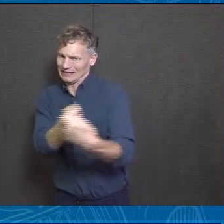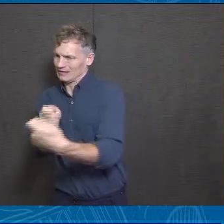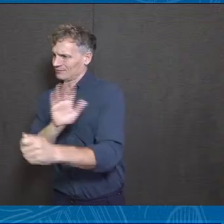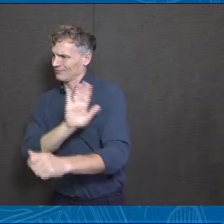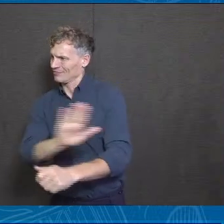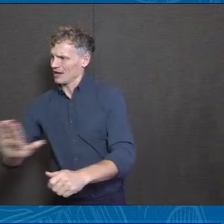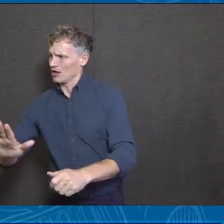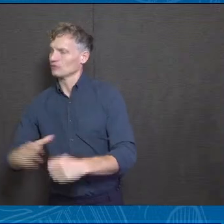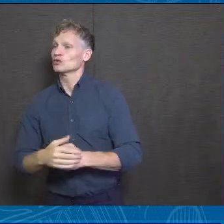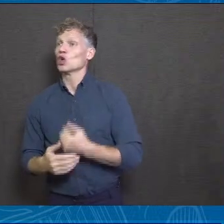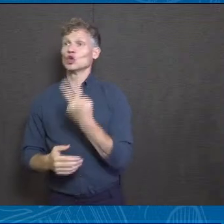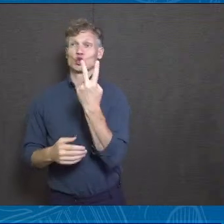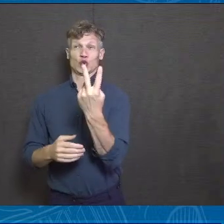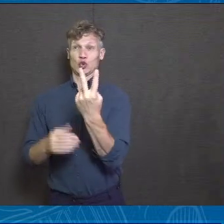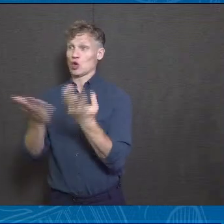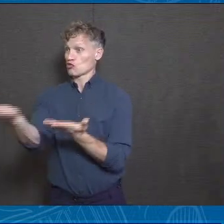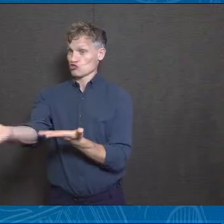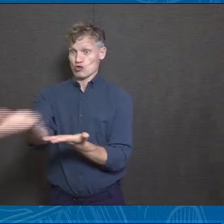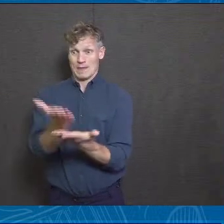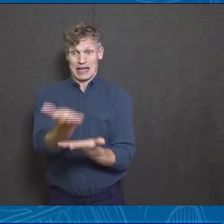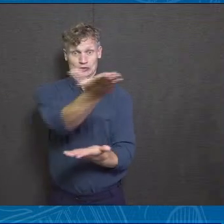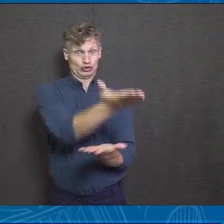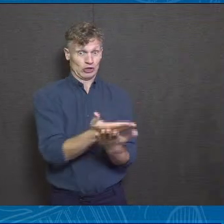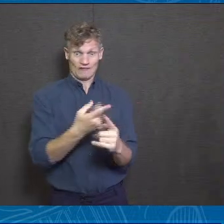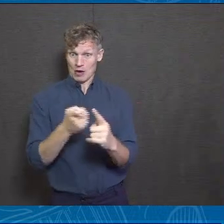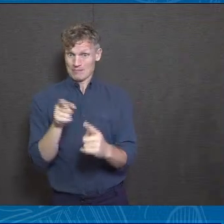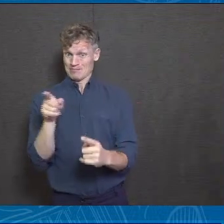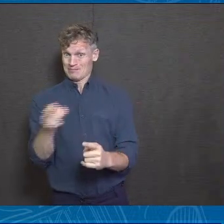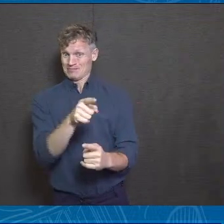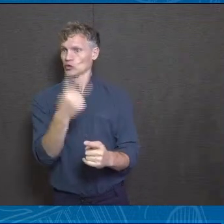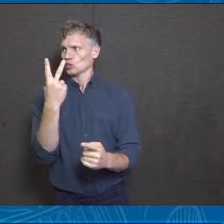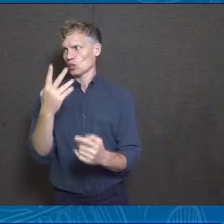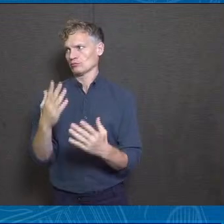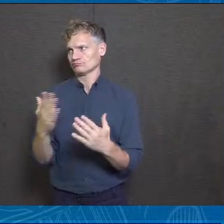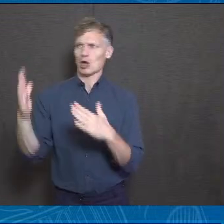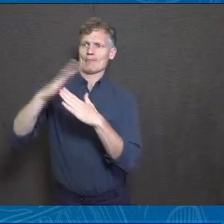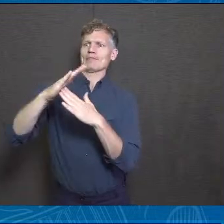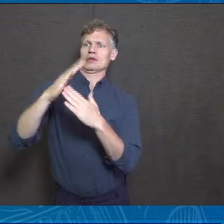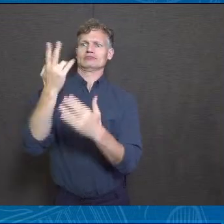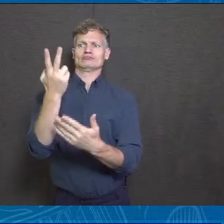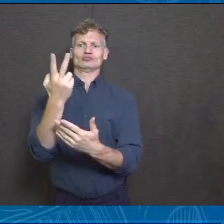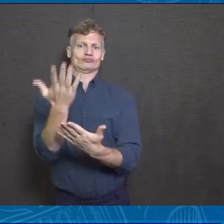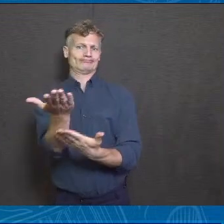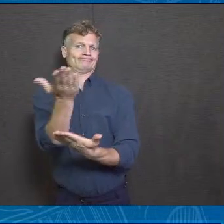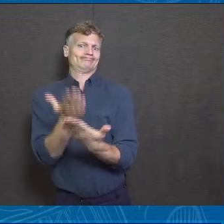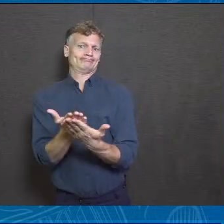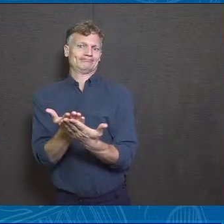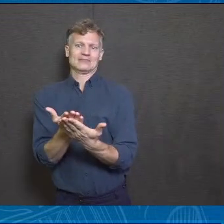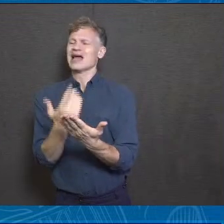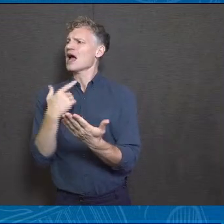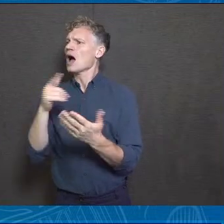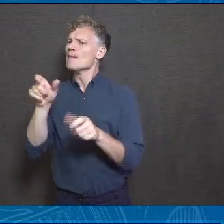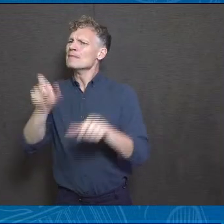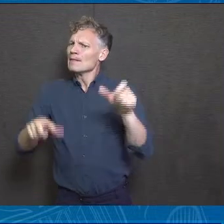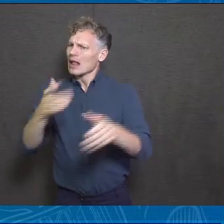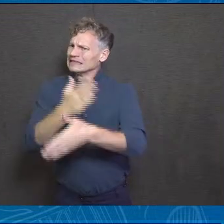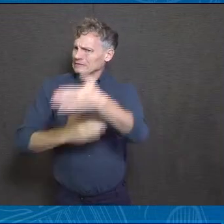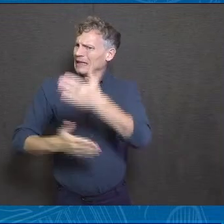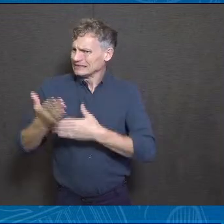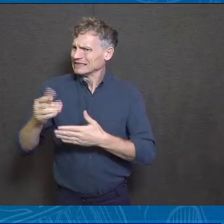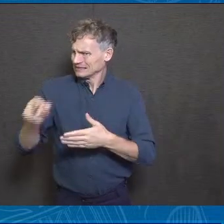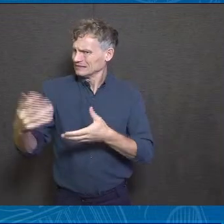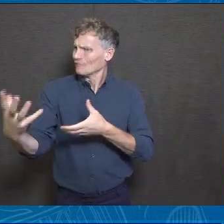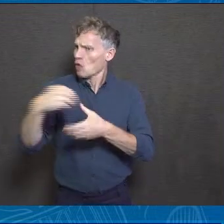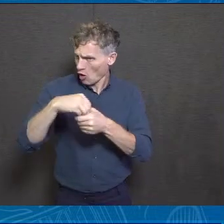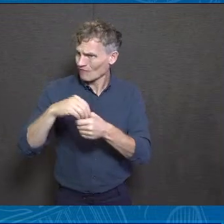from that meeting was that it's not only about, we are talking about people with disability, but how we